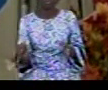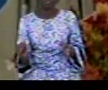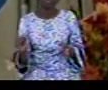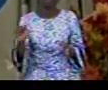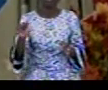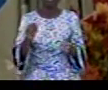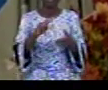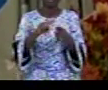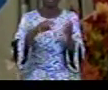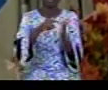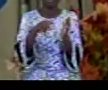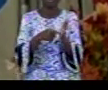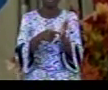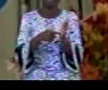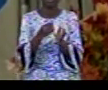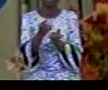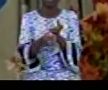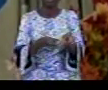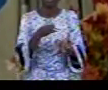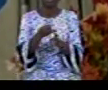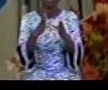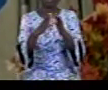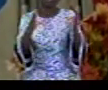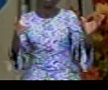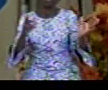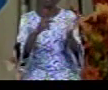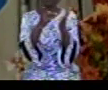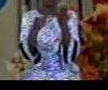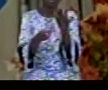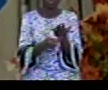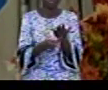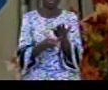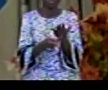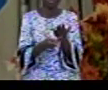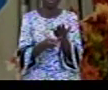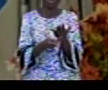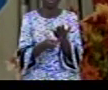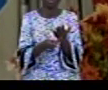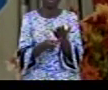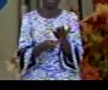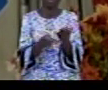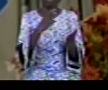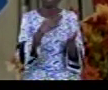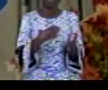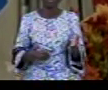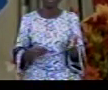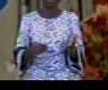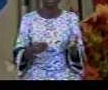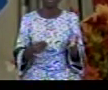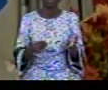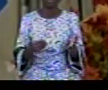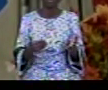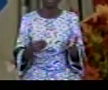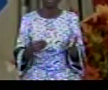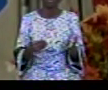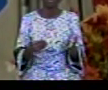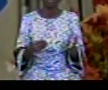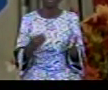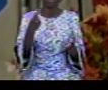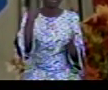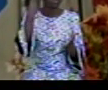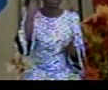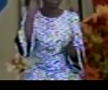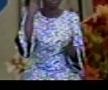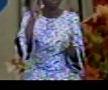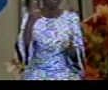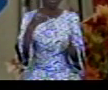crusade program. I, on behalf of my government, the peace-loving people of